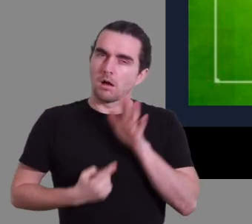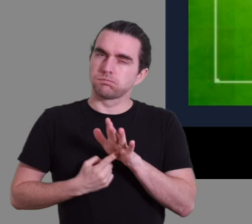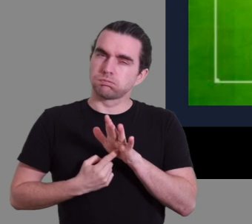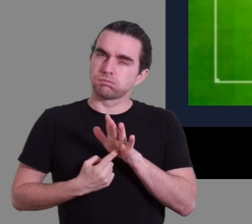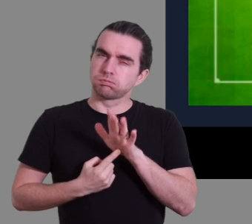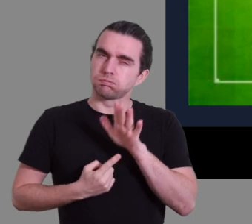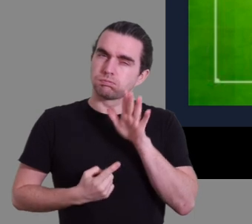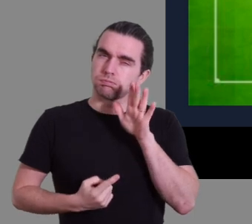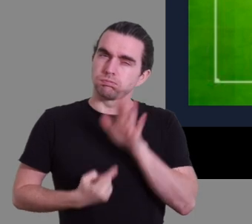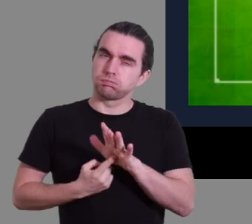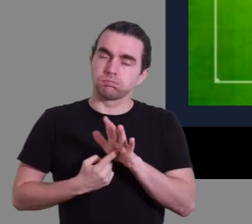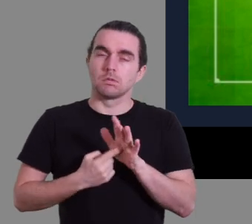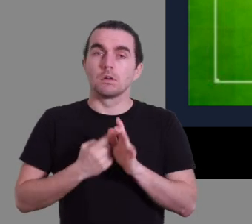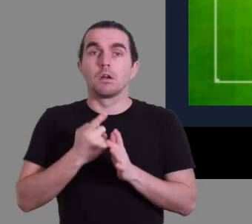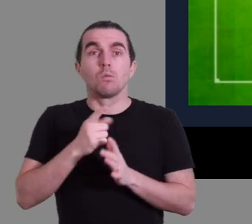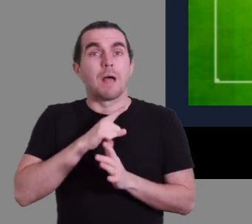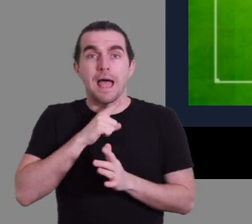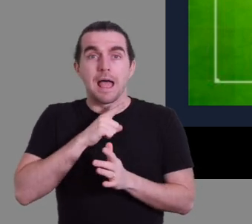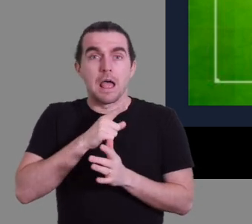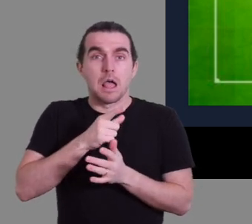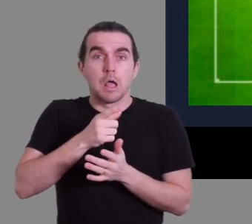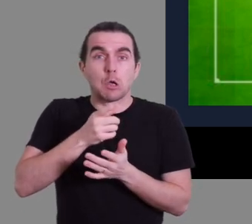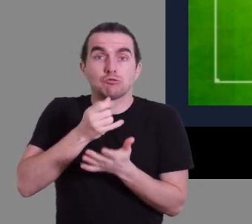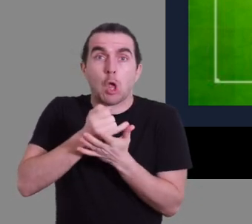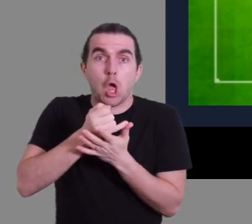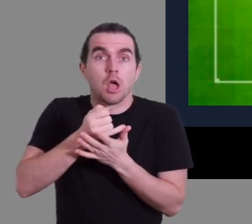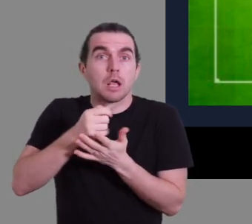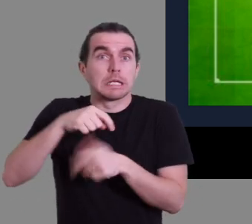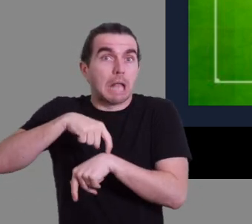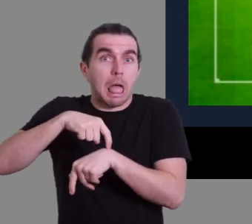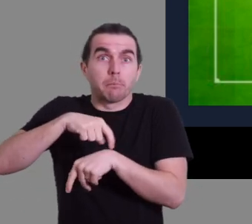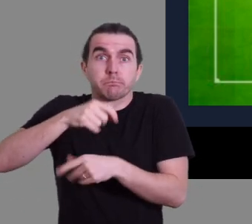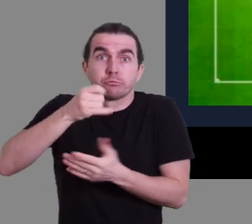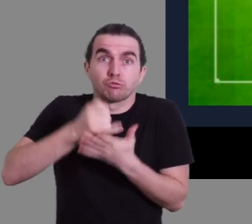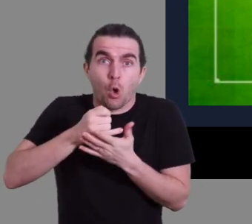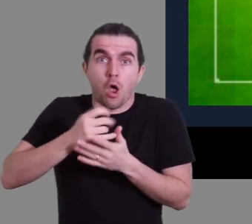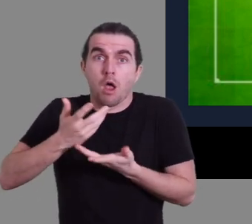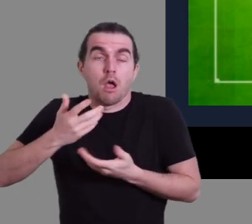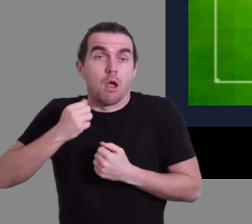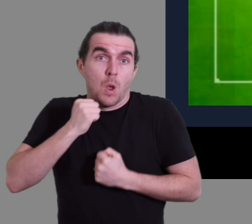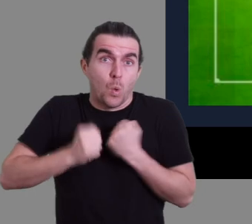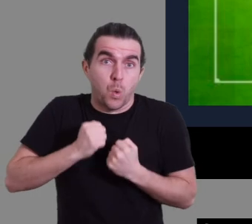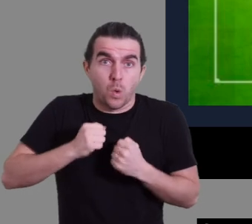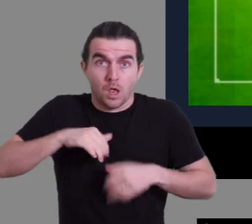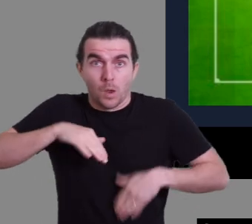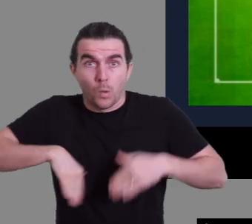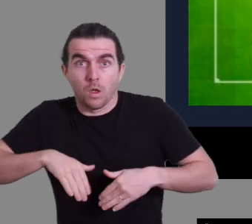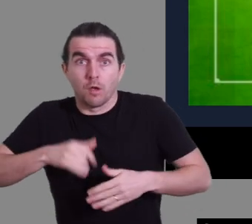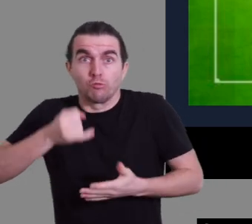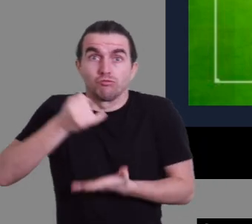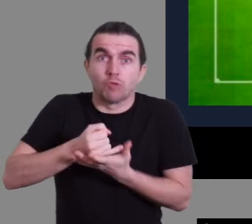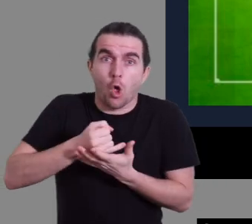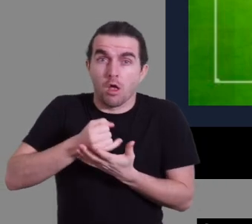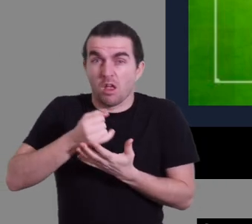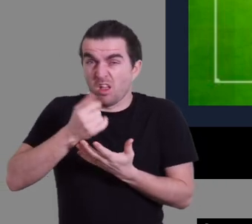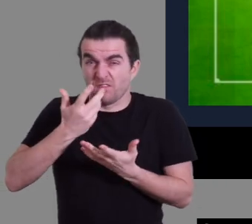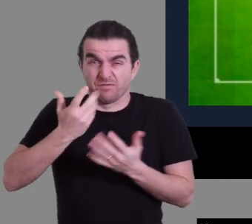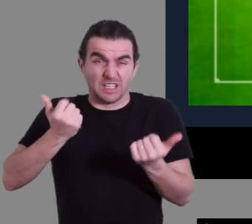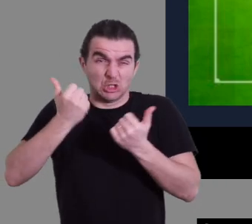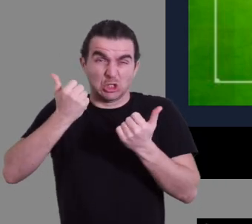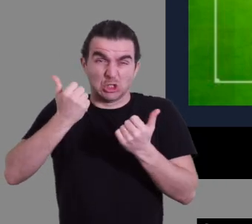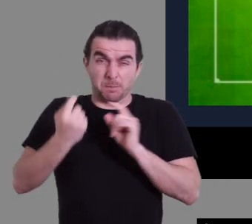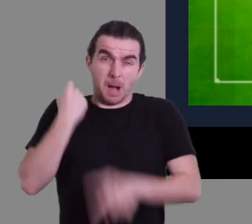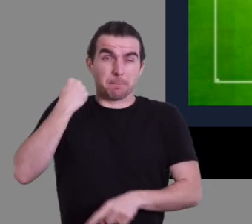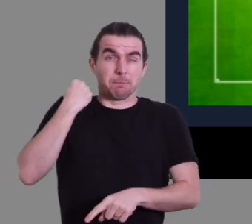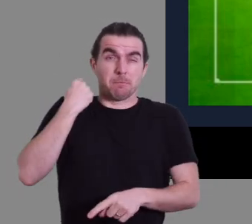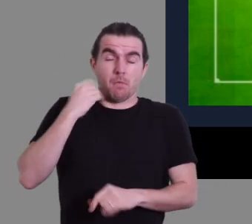it's absolutely vital. And if you just get it a little bit wrong, you don't get the timing, or you don't get the footwork right, then you might be closed down and lose